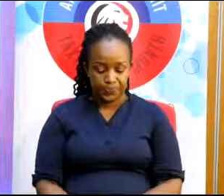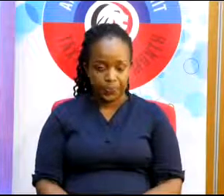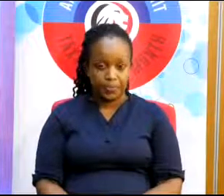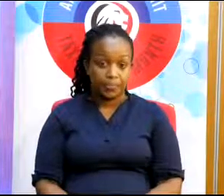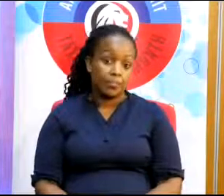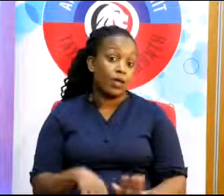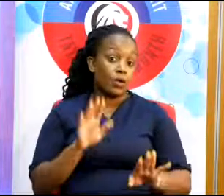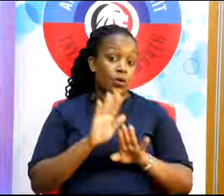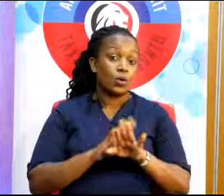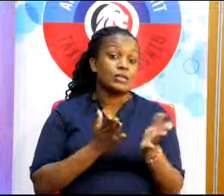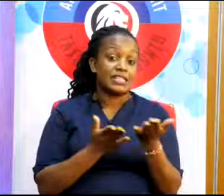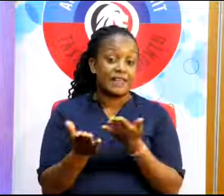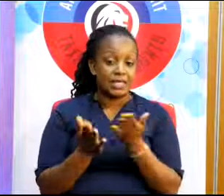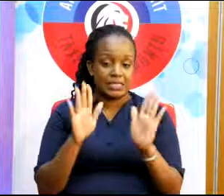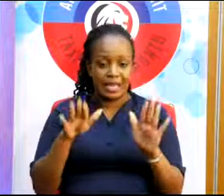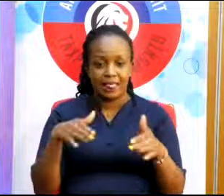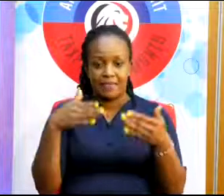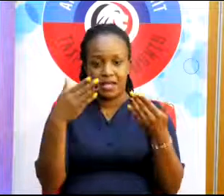In terms of service delivery,